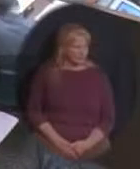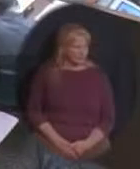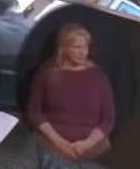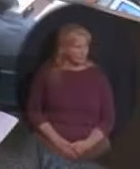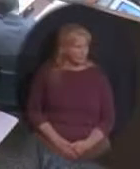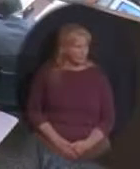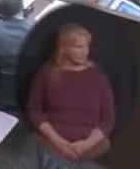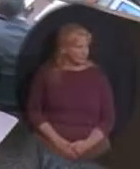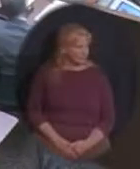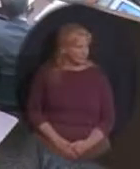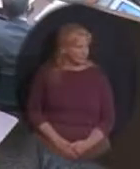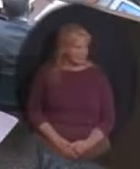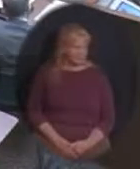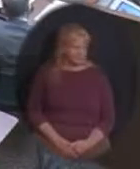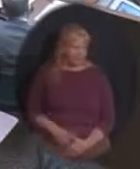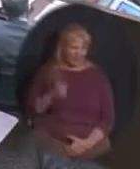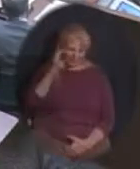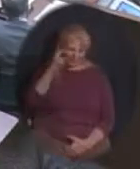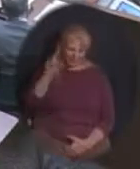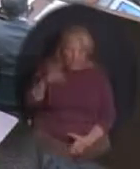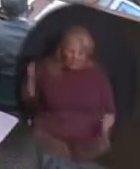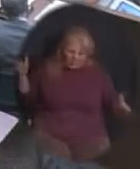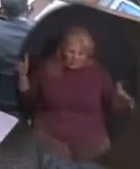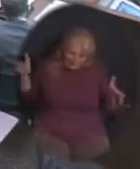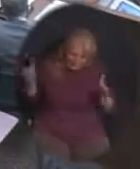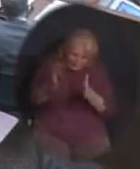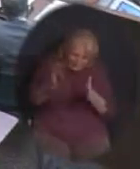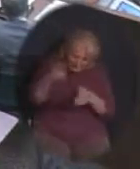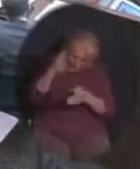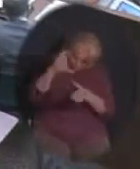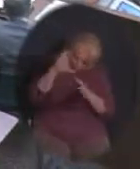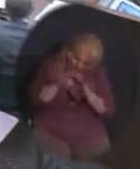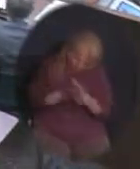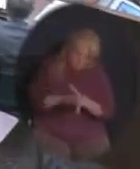I think Scott's going to want you to scoot together.